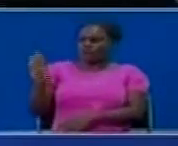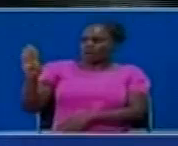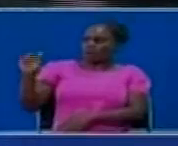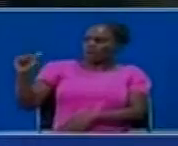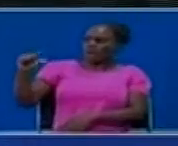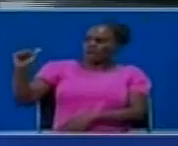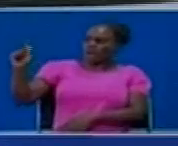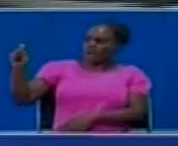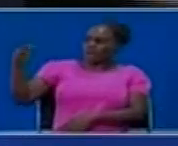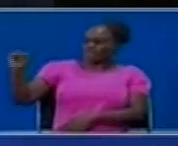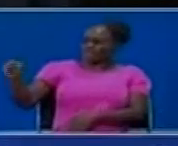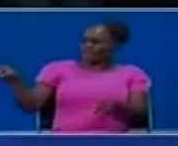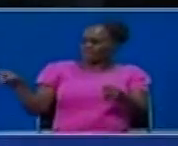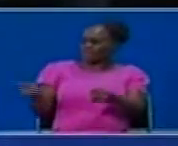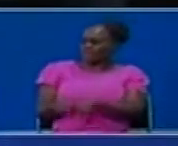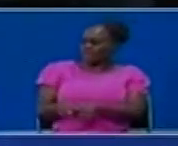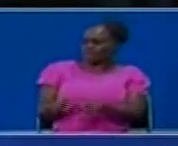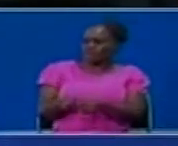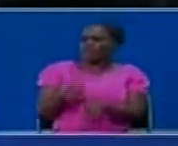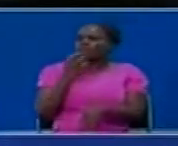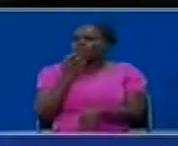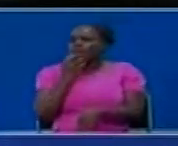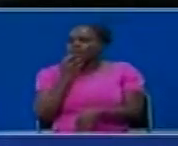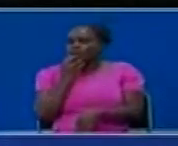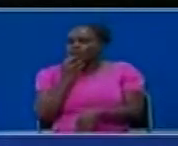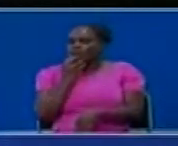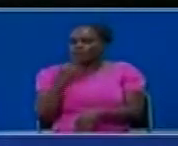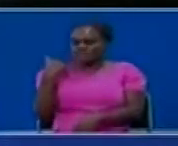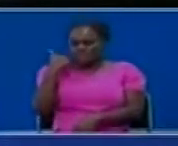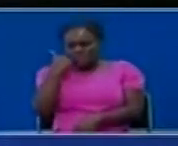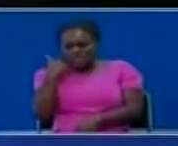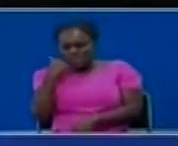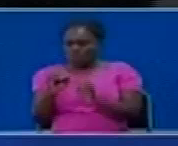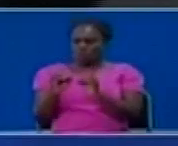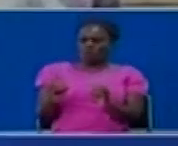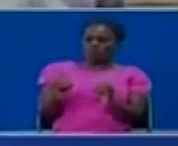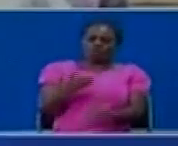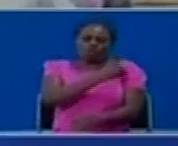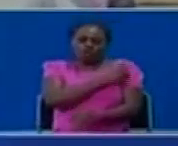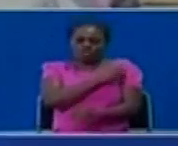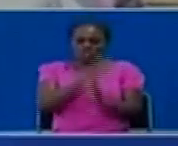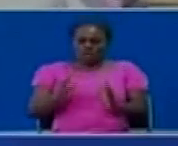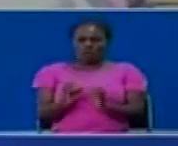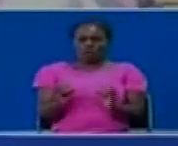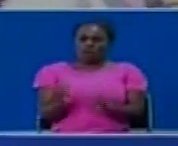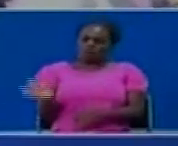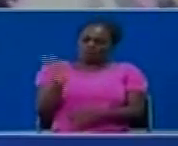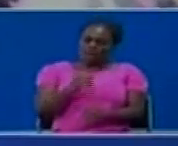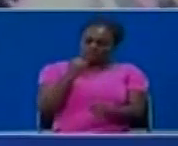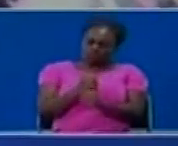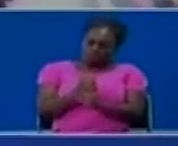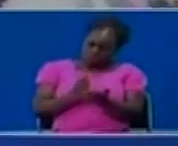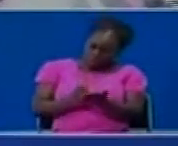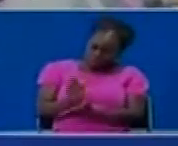Hospital, the situation remains the same as Kenyatta National Hospital. No patients and no doctors. Arudi kasi ndio haki yao